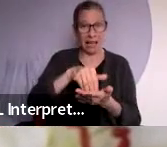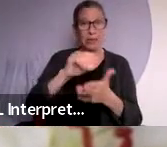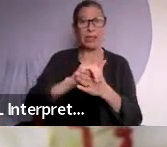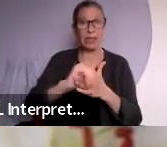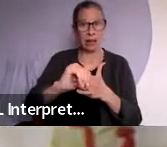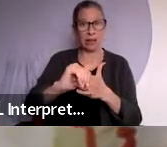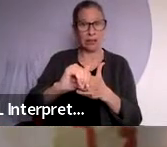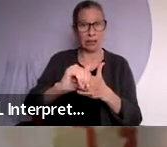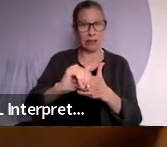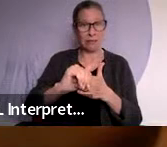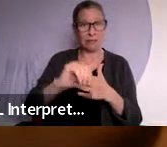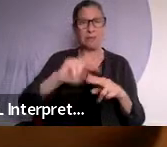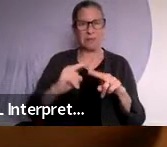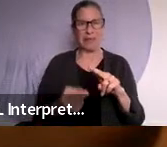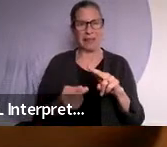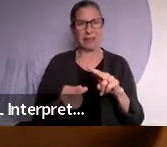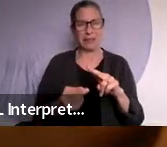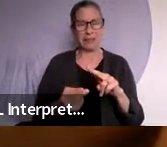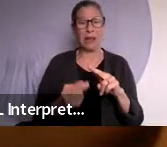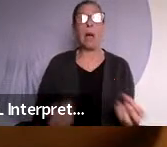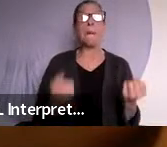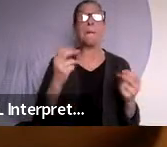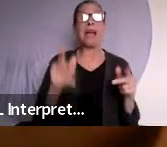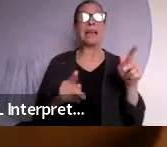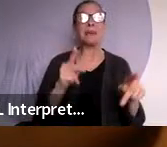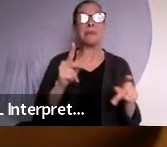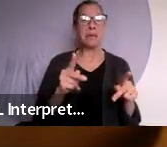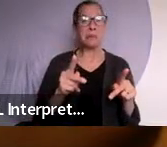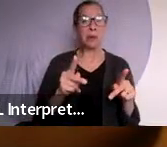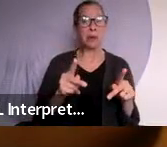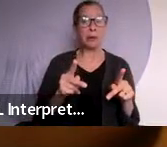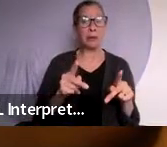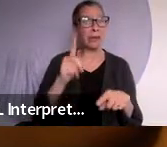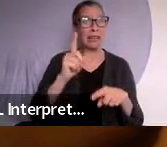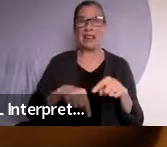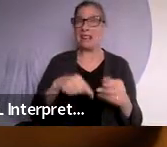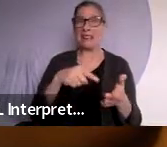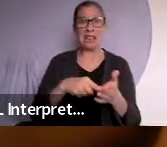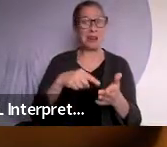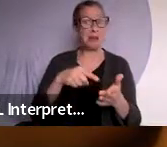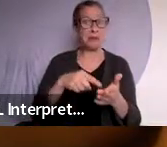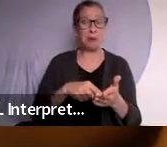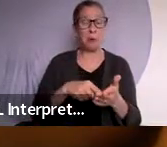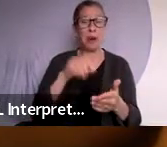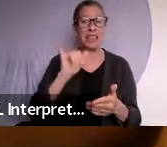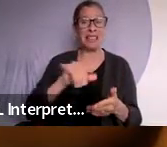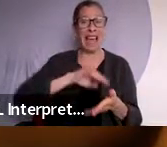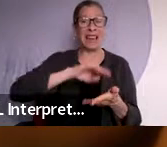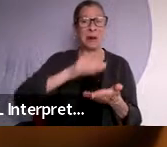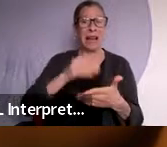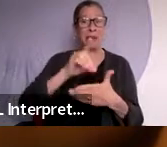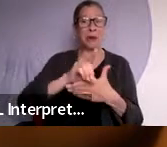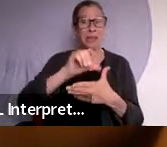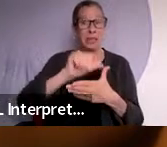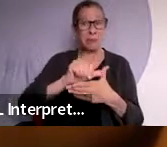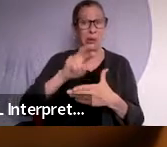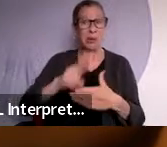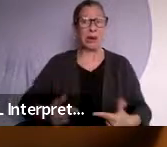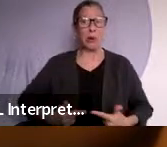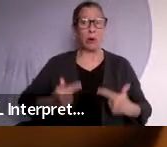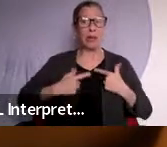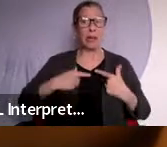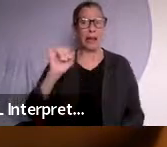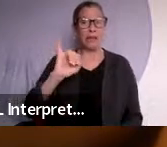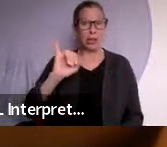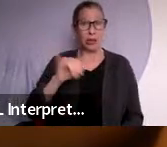$880,000. Many people would not be able to afford this amount of disability or life insurance in